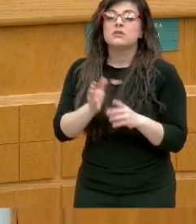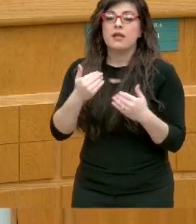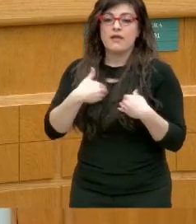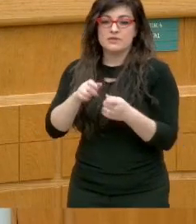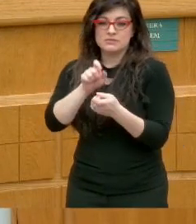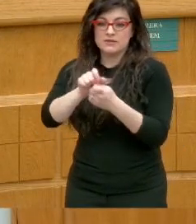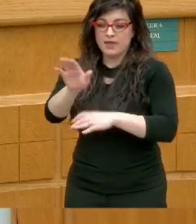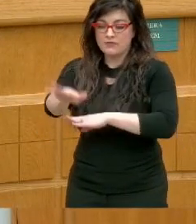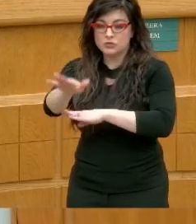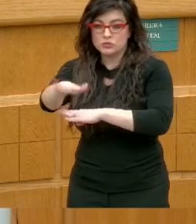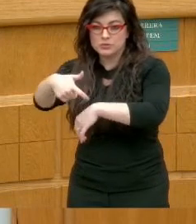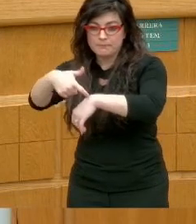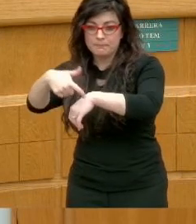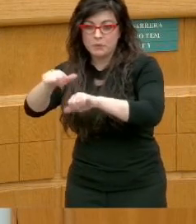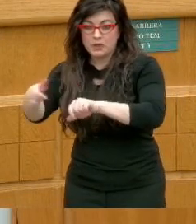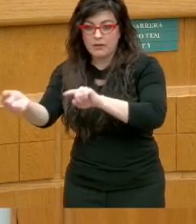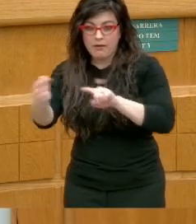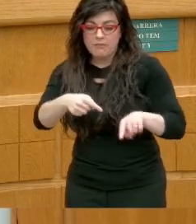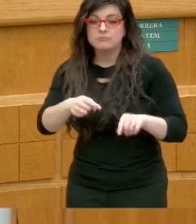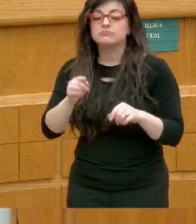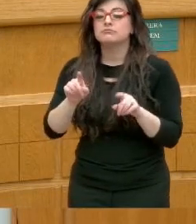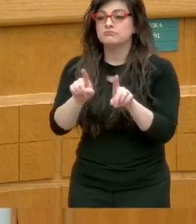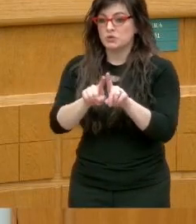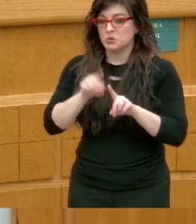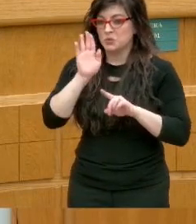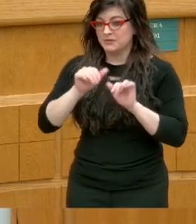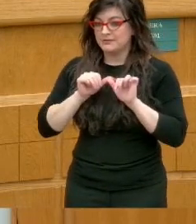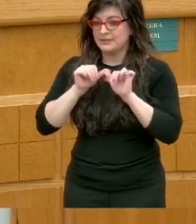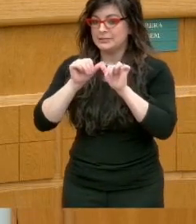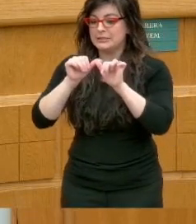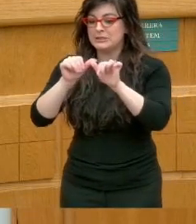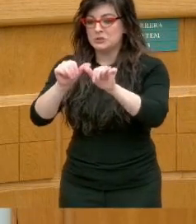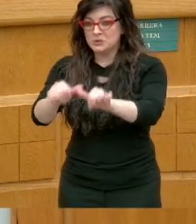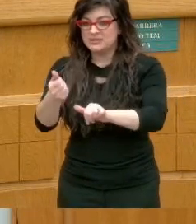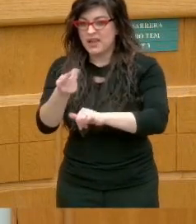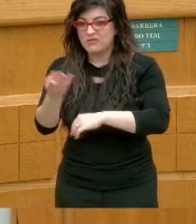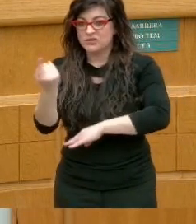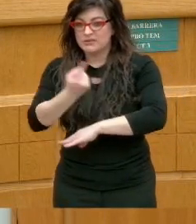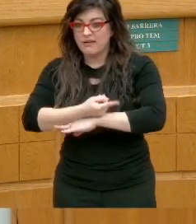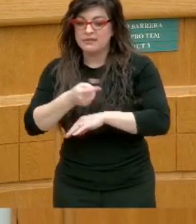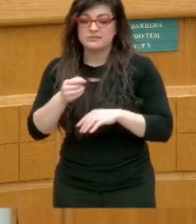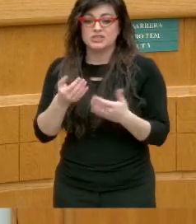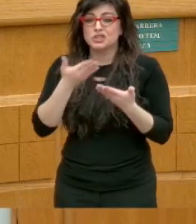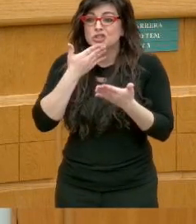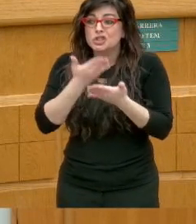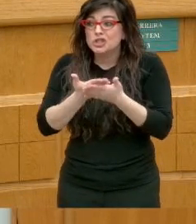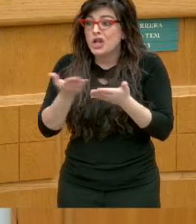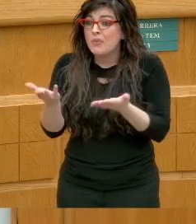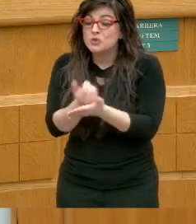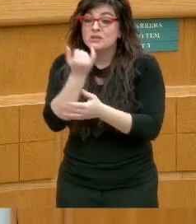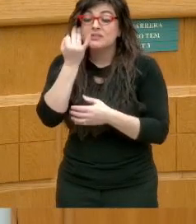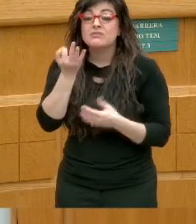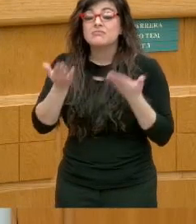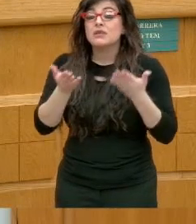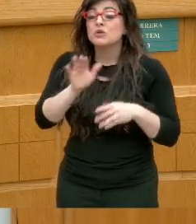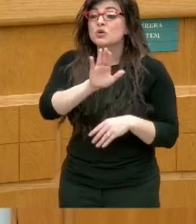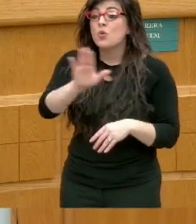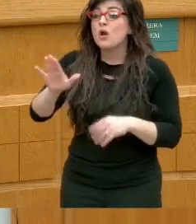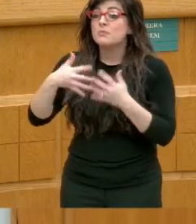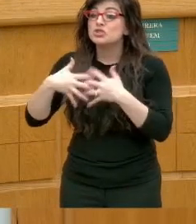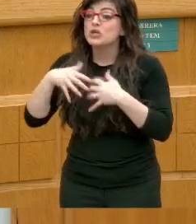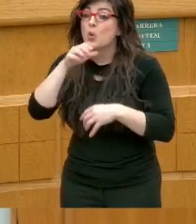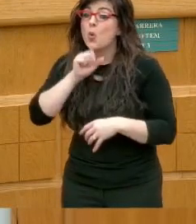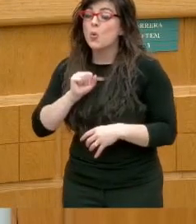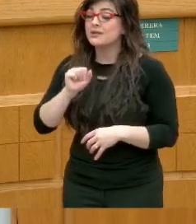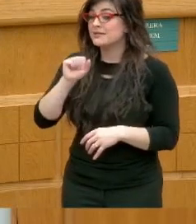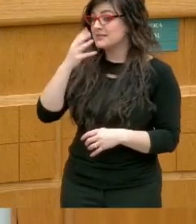3 to 6 p.m. This is a really good opportunity to clean up your house. If you have an old sleep apnea machine laying around and you want to